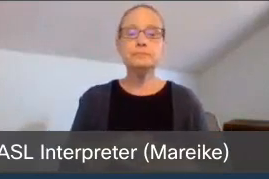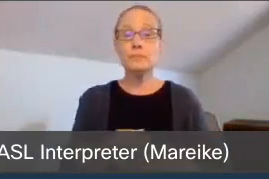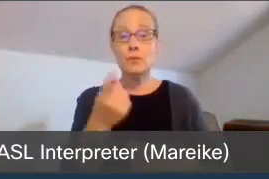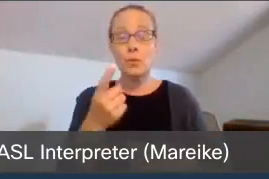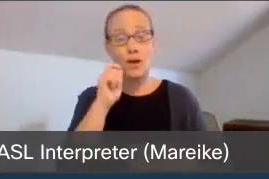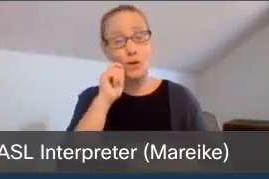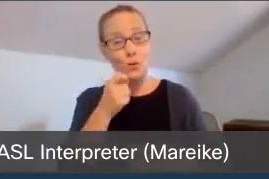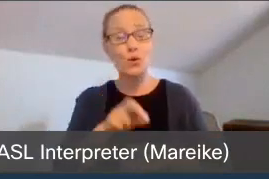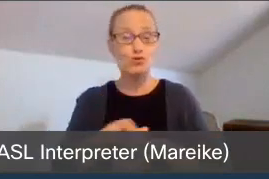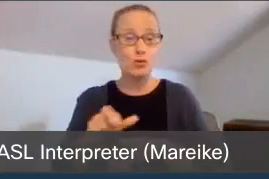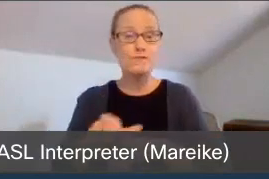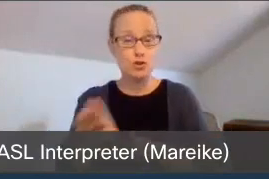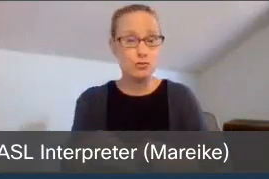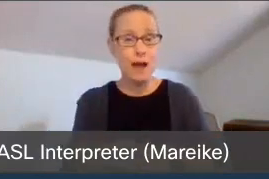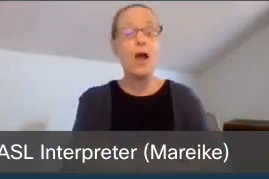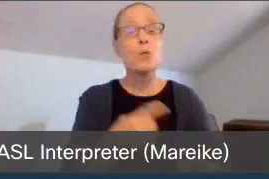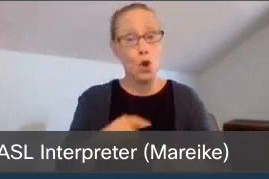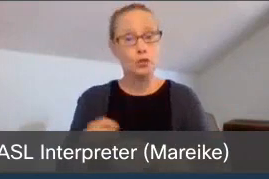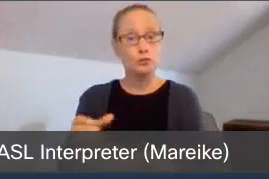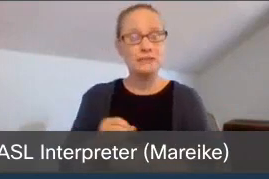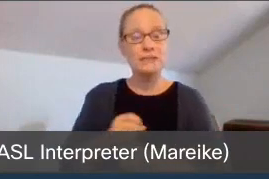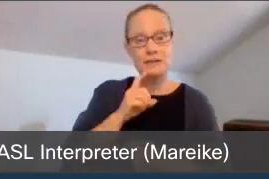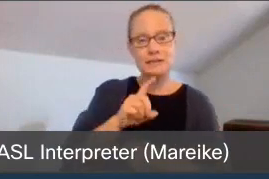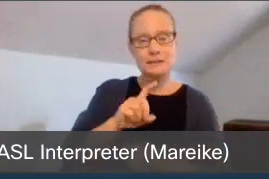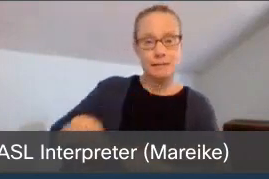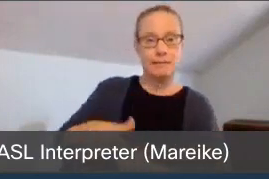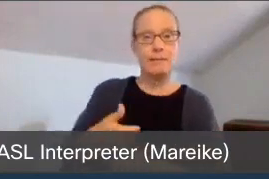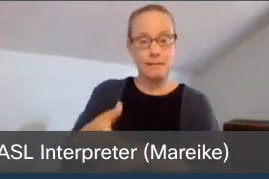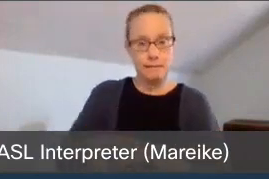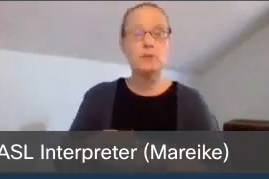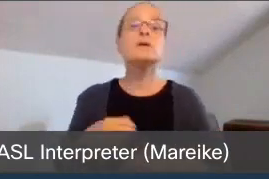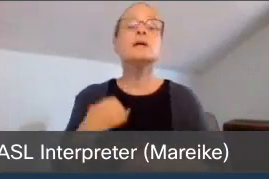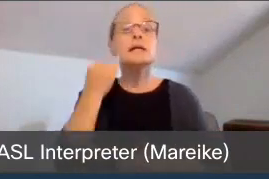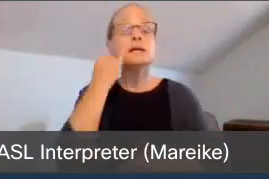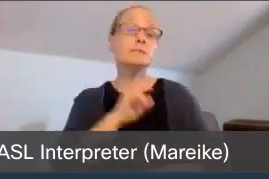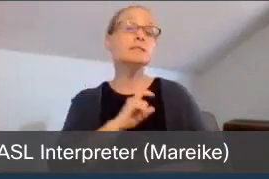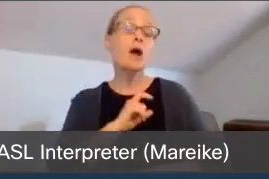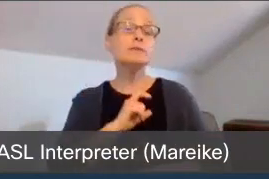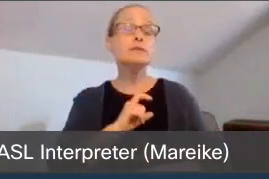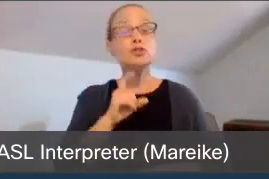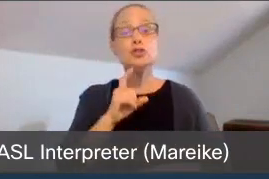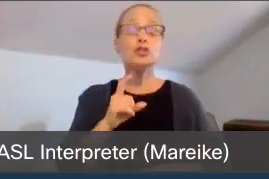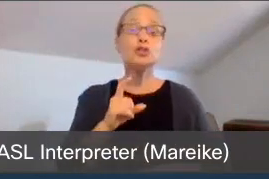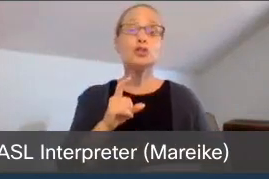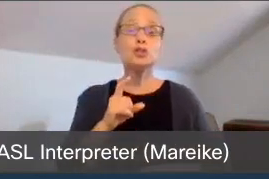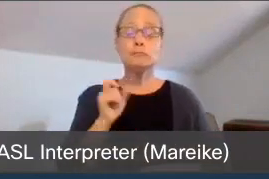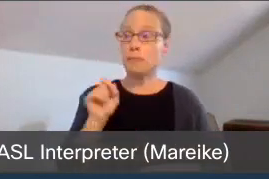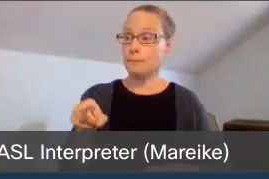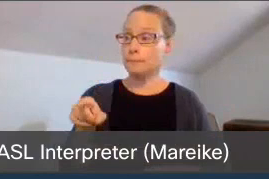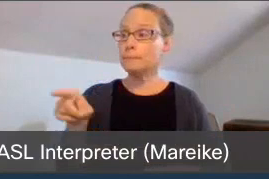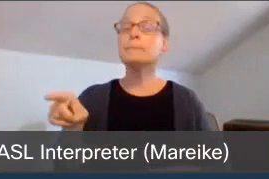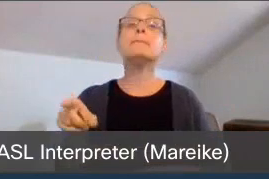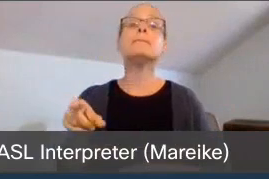Another cool referral route that we also receive is on the back end. So let's say a patrol officer ends up being dispatched to the